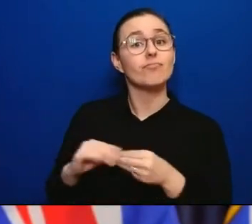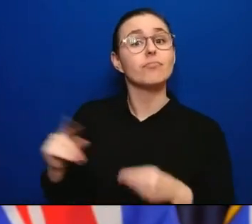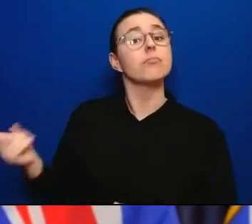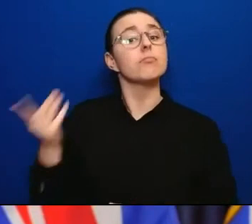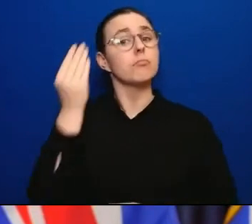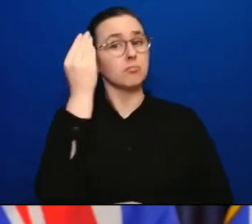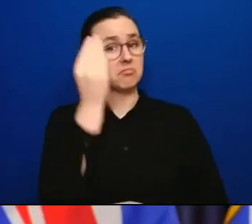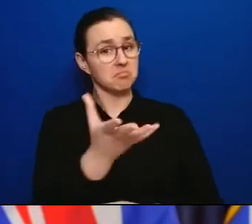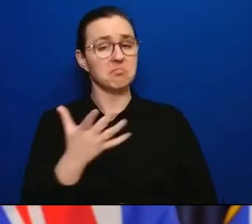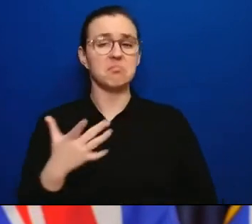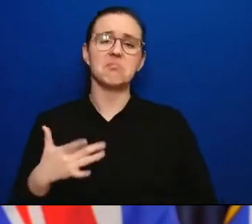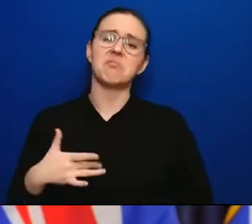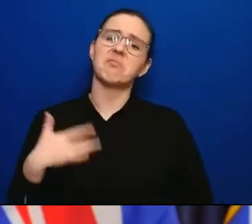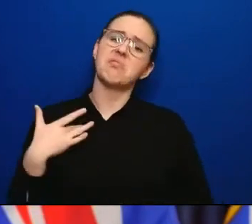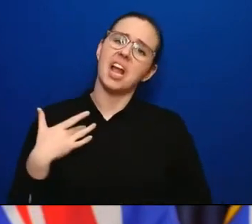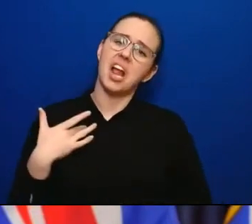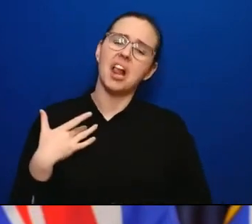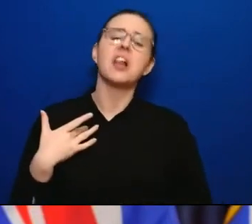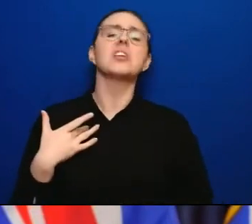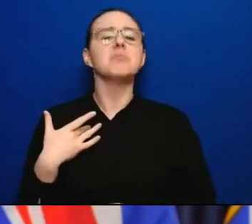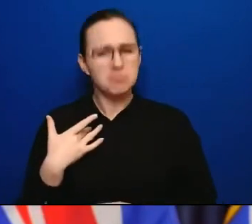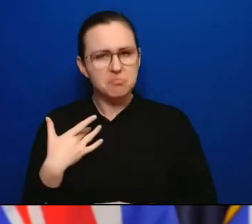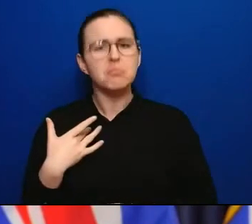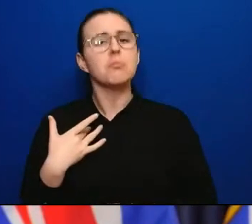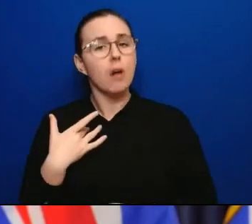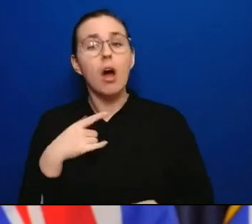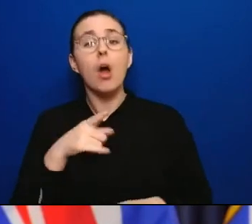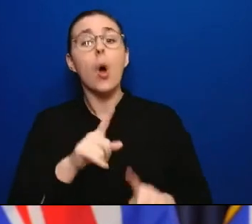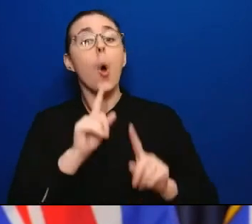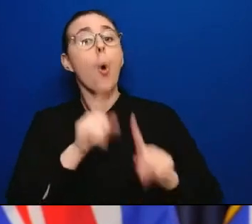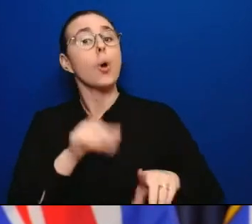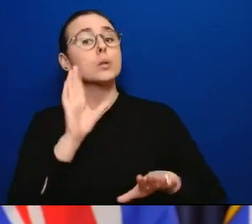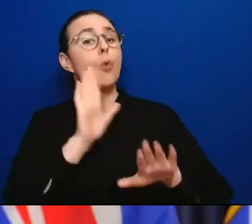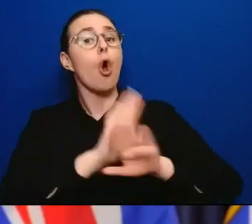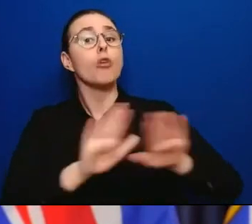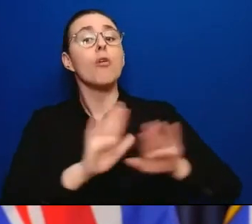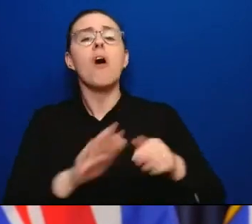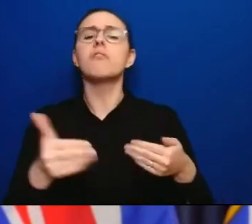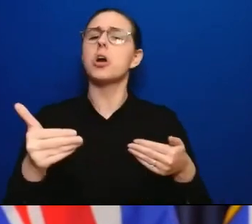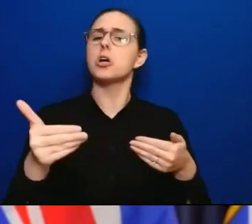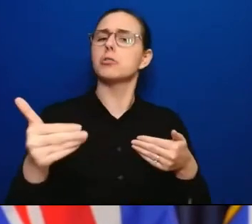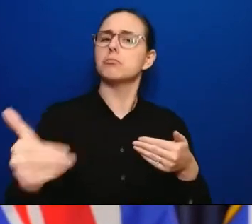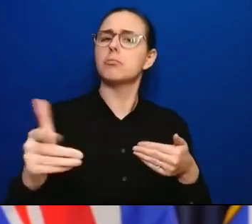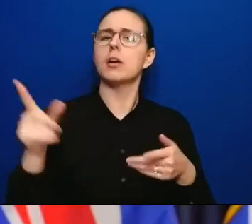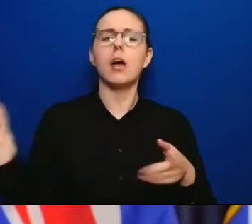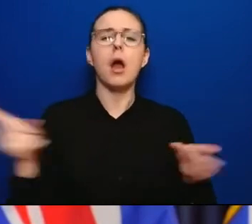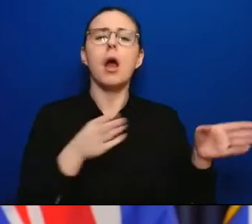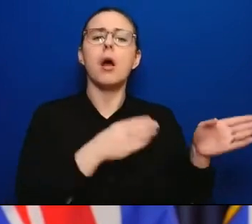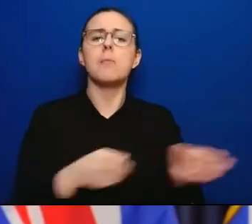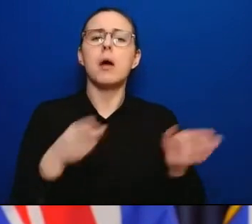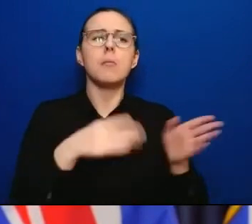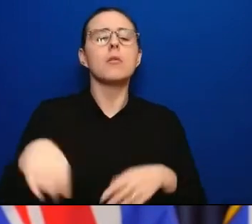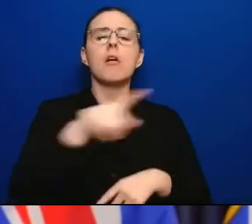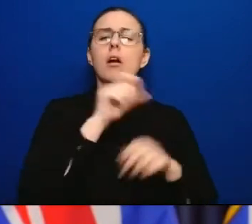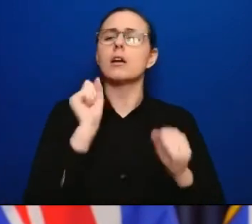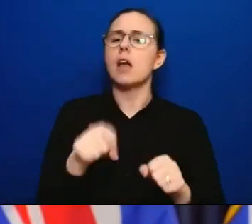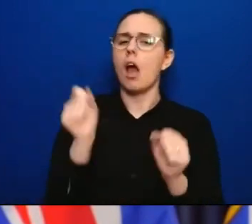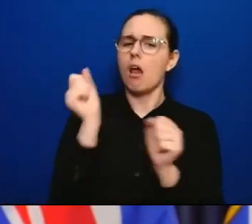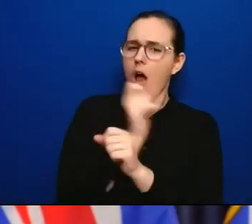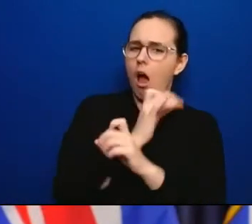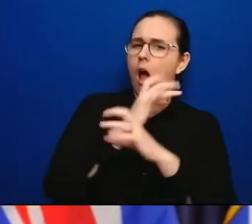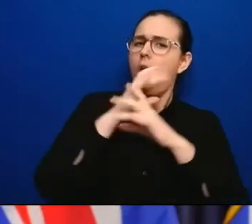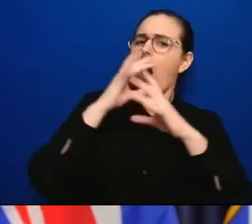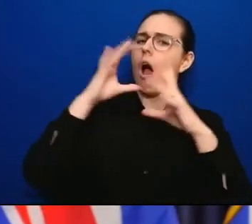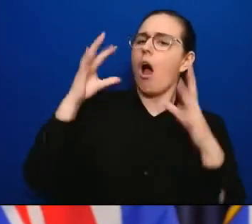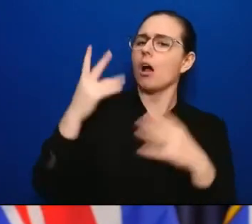expire. Gave people lots of notice of that. And that is because we want to make sure that people understand what's happening. But I think what you're